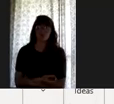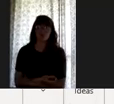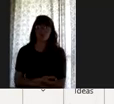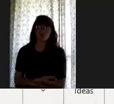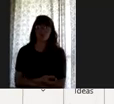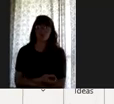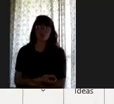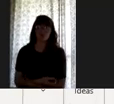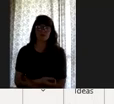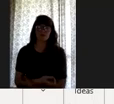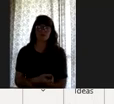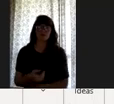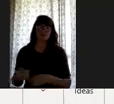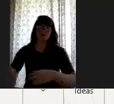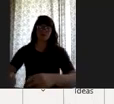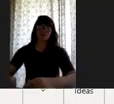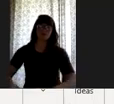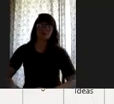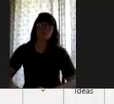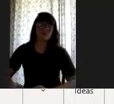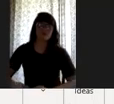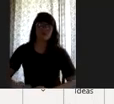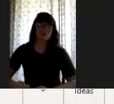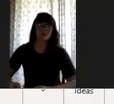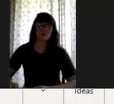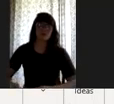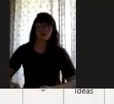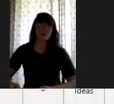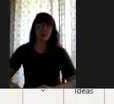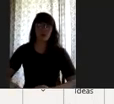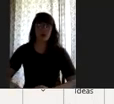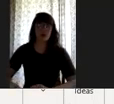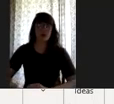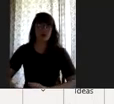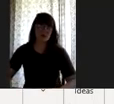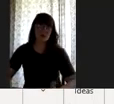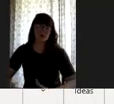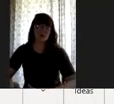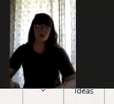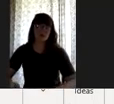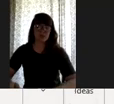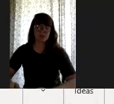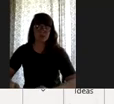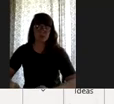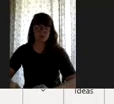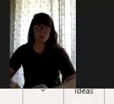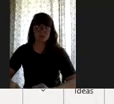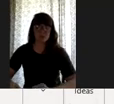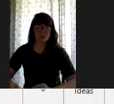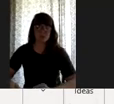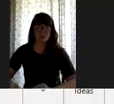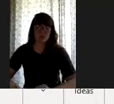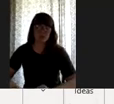good. All right. And what about this one? Well, this is pretty much what we just